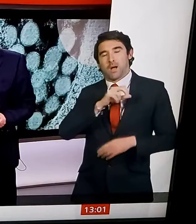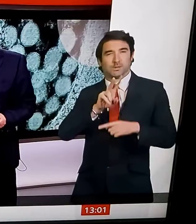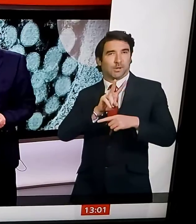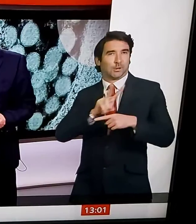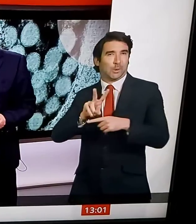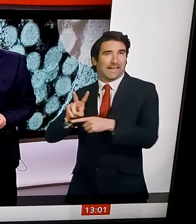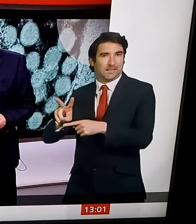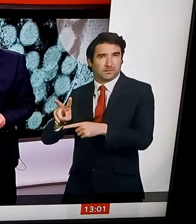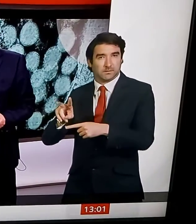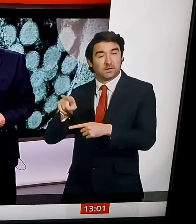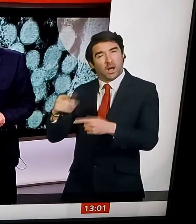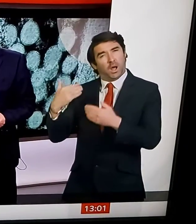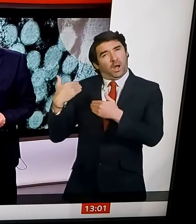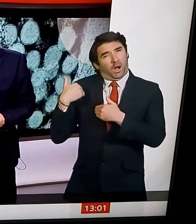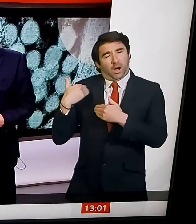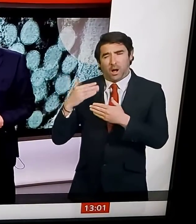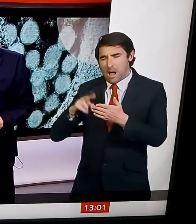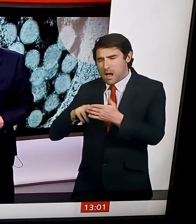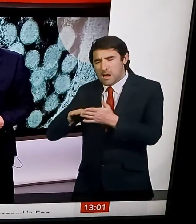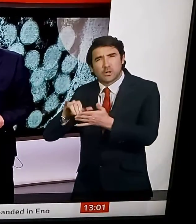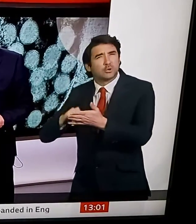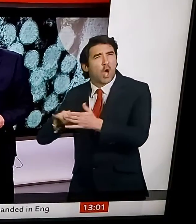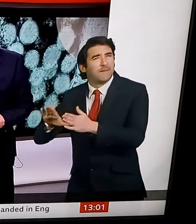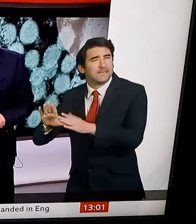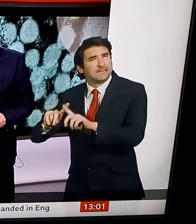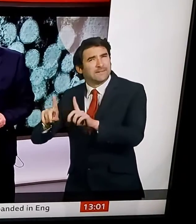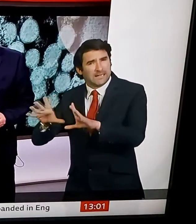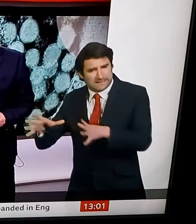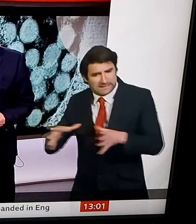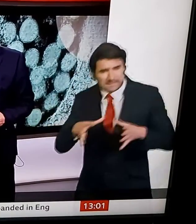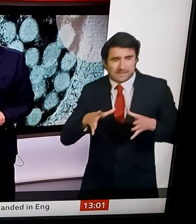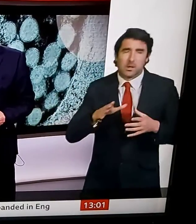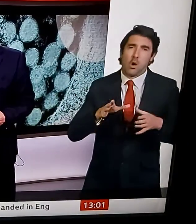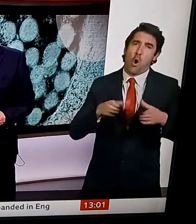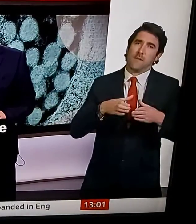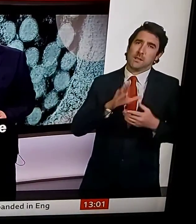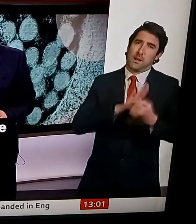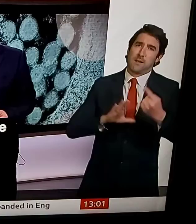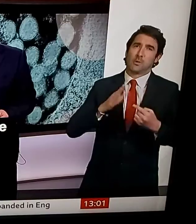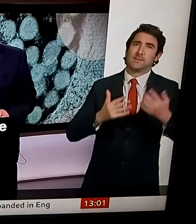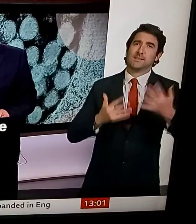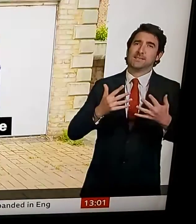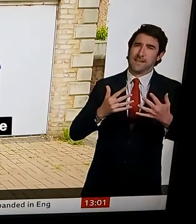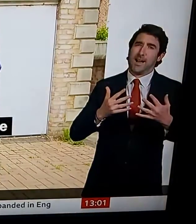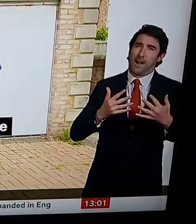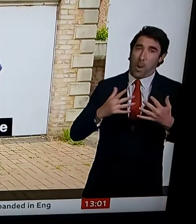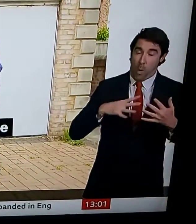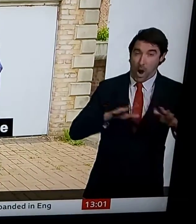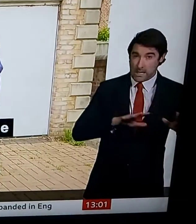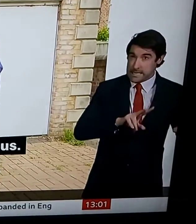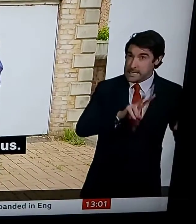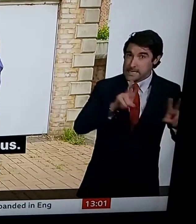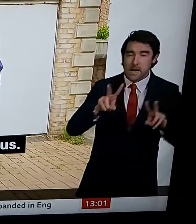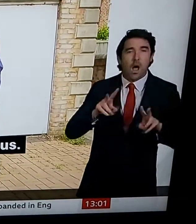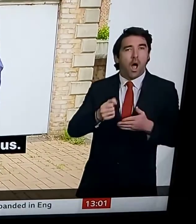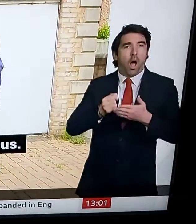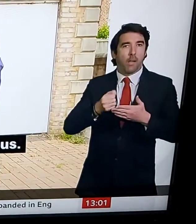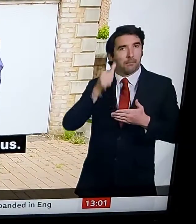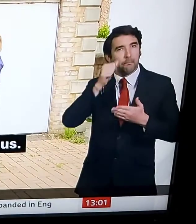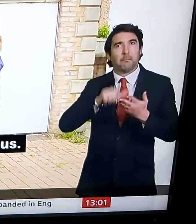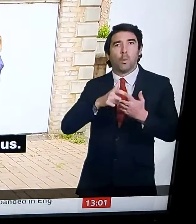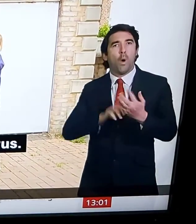population, can give a clearer picture of the true spread of the virus. Our health correspondent Richard Galpin reports. Right to the back of the throat,